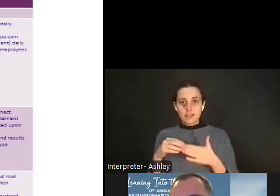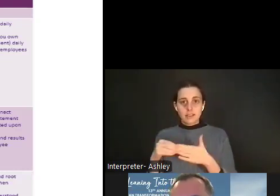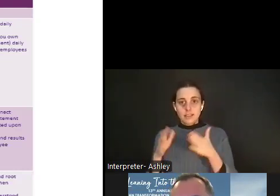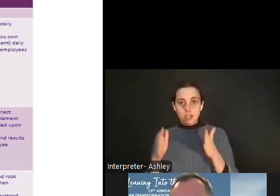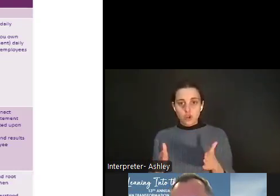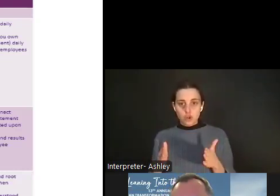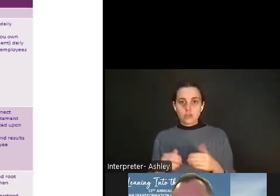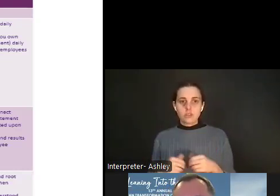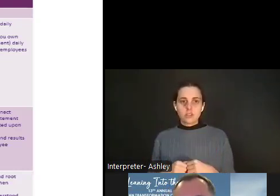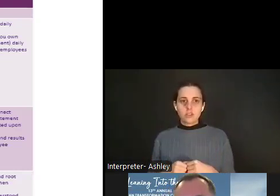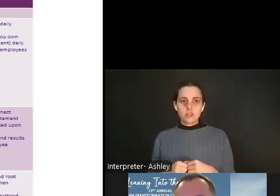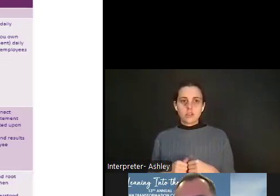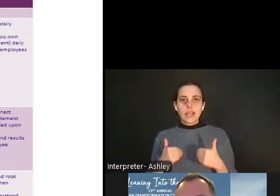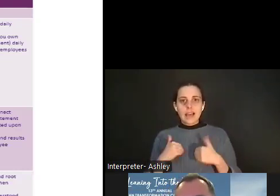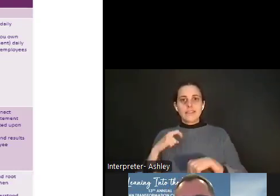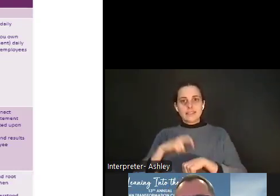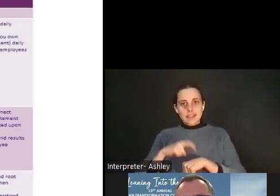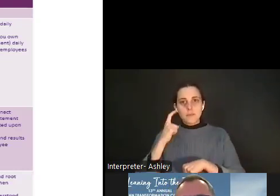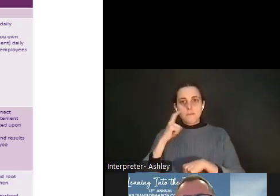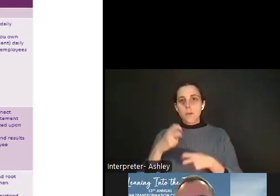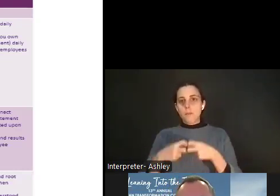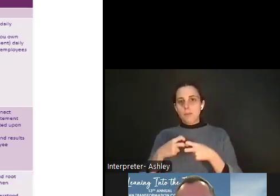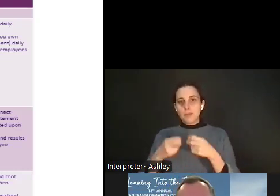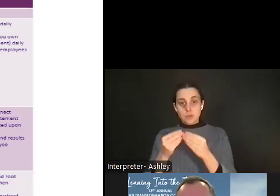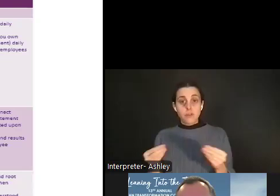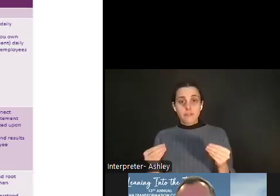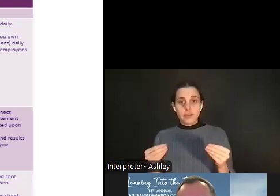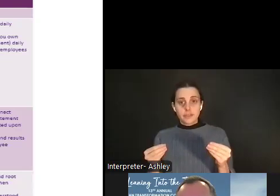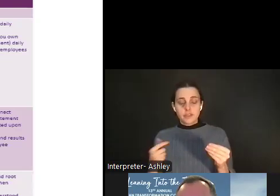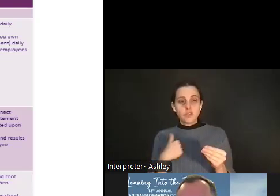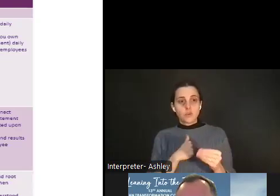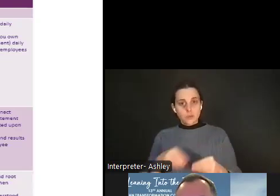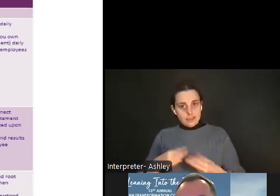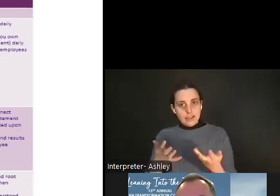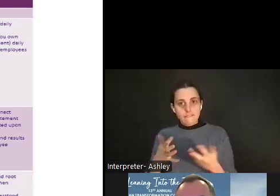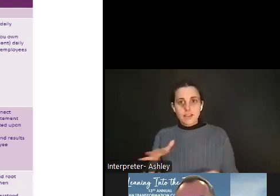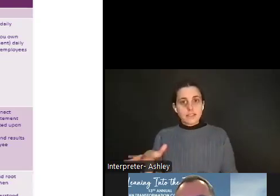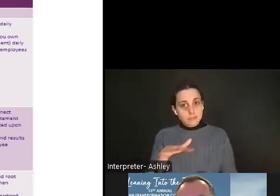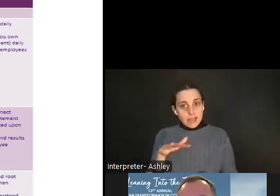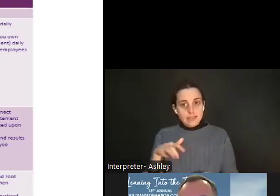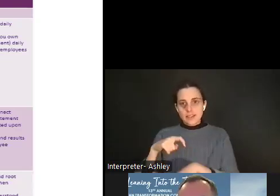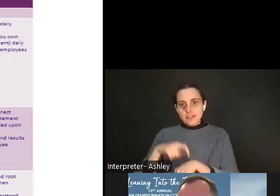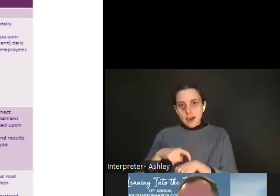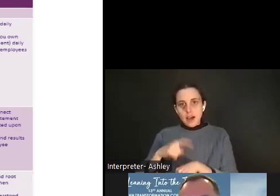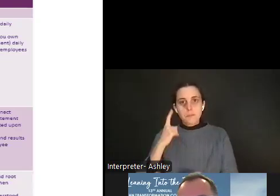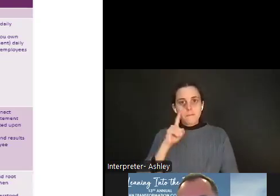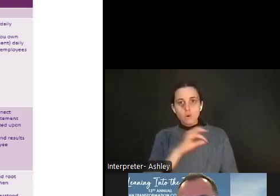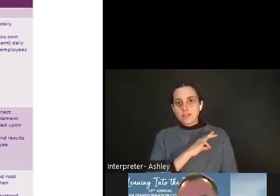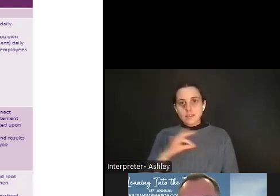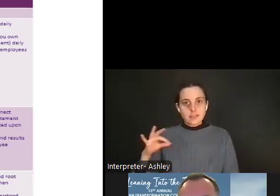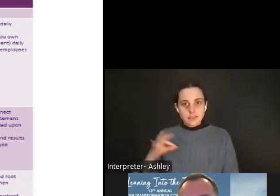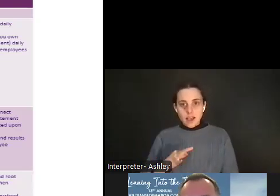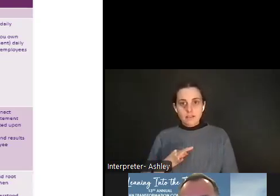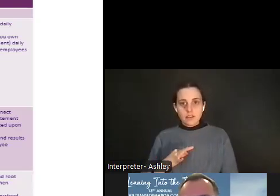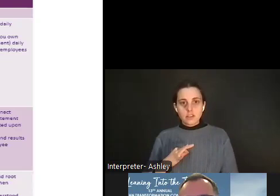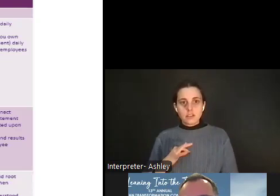we have time for problem solving. We have given the space to our staff as they go around the track